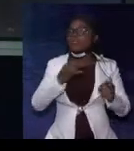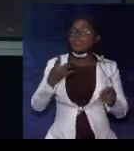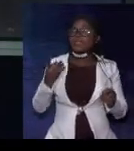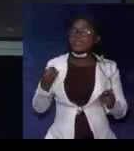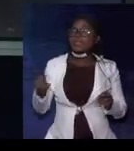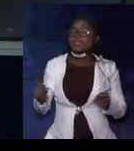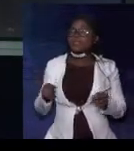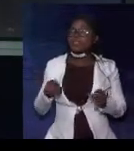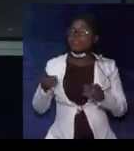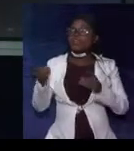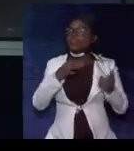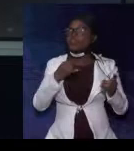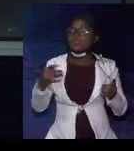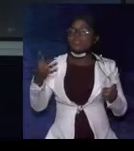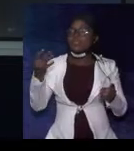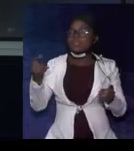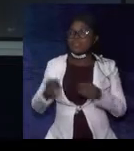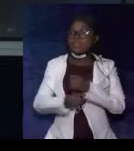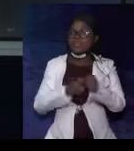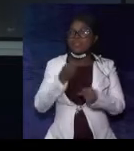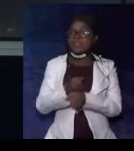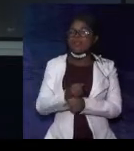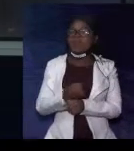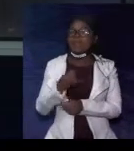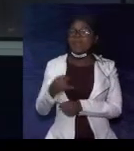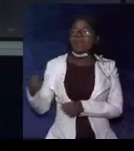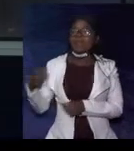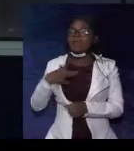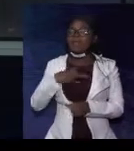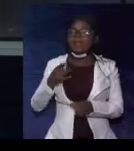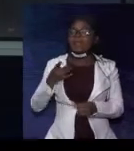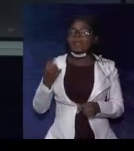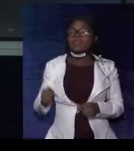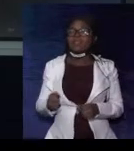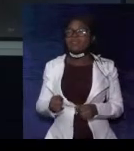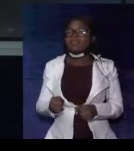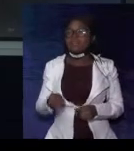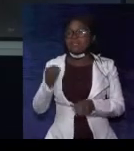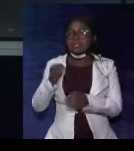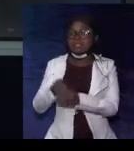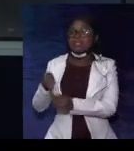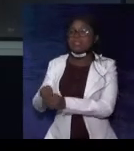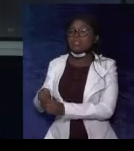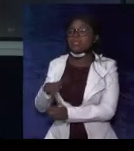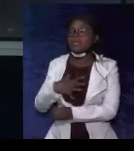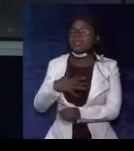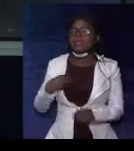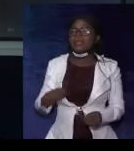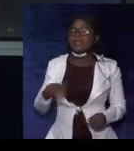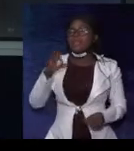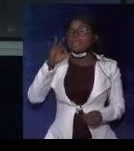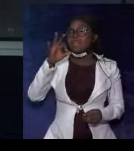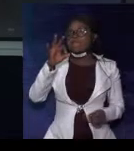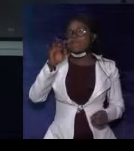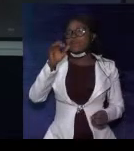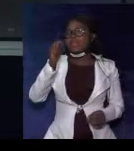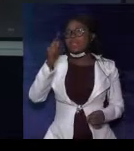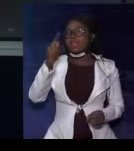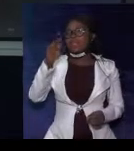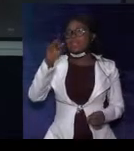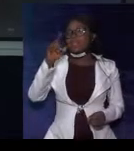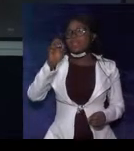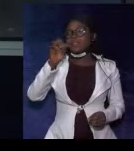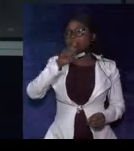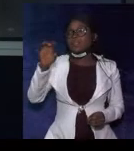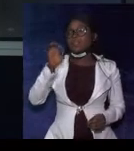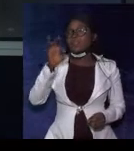years. Items, what are the items? Items like the fertilizer, the seeds, and so on. Then the